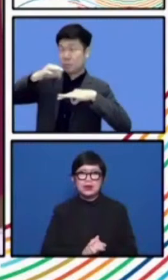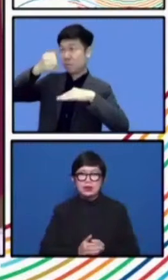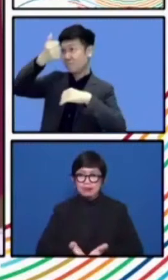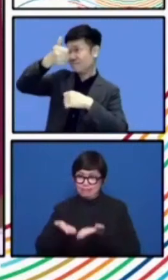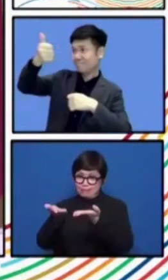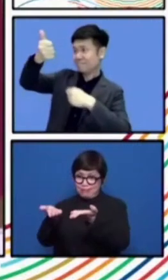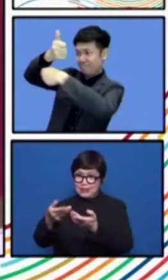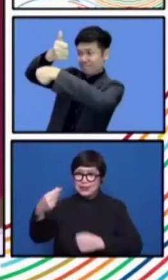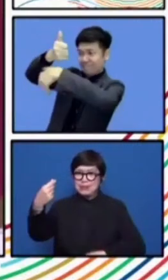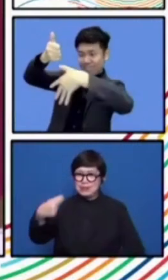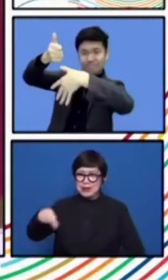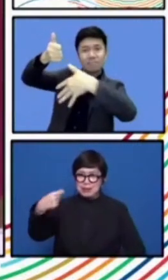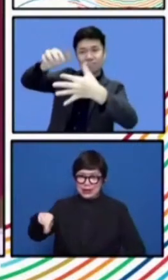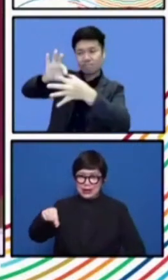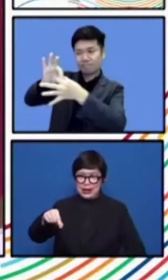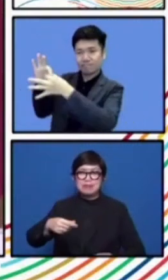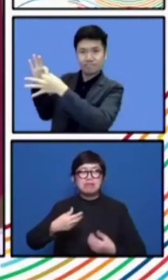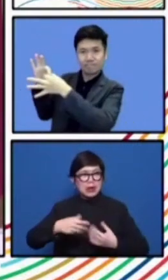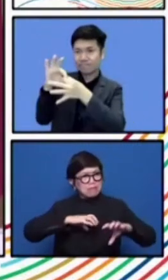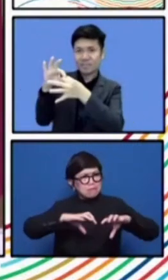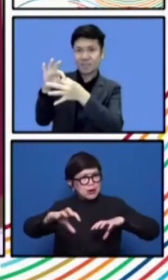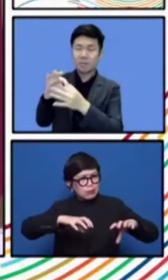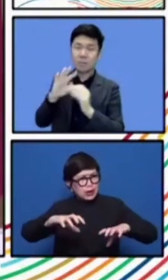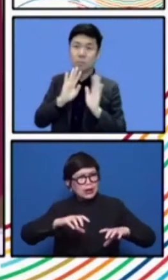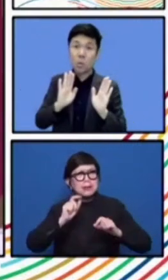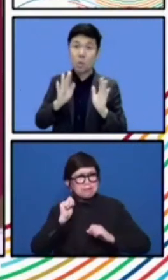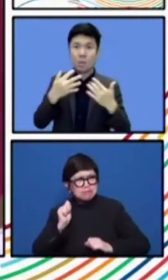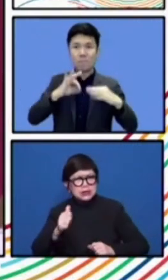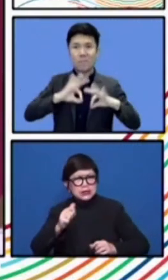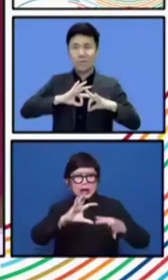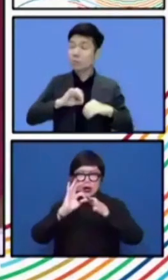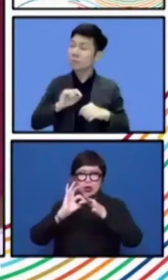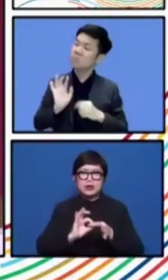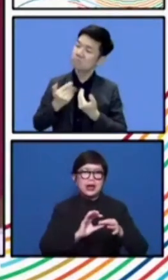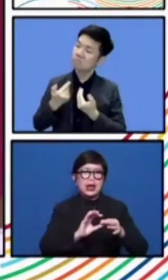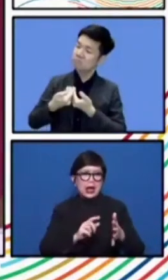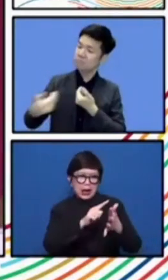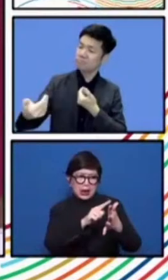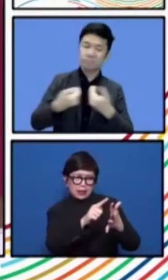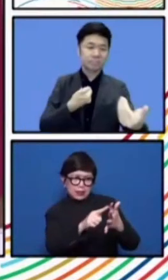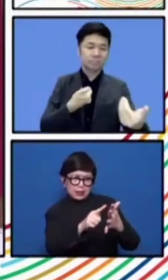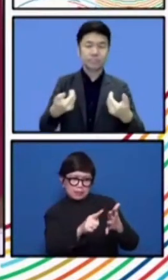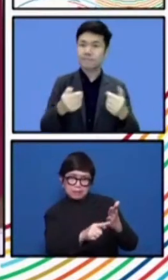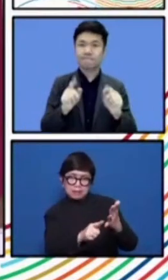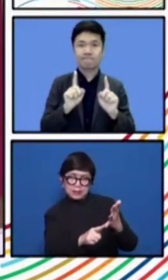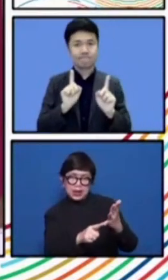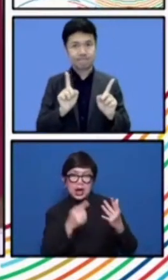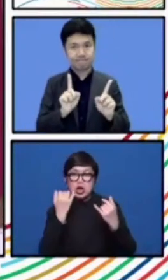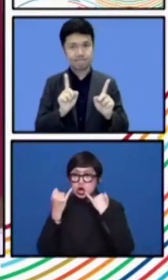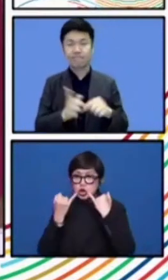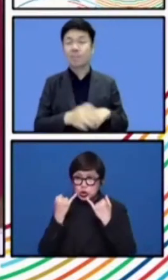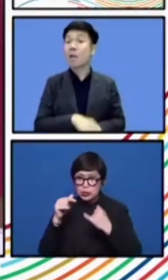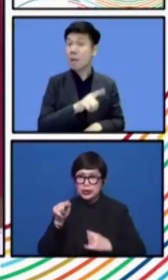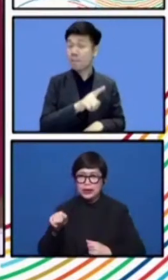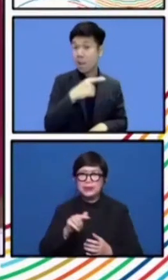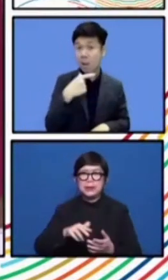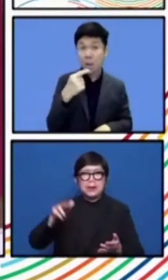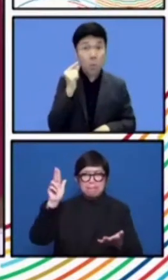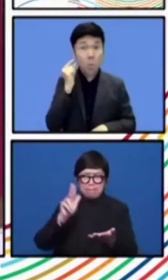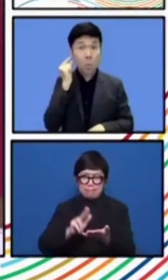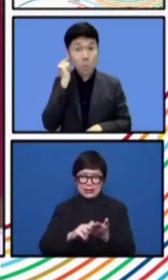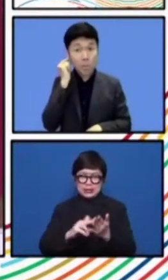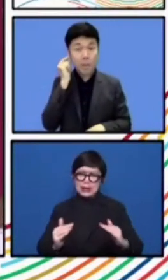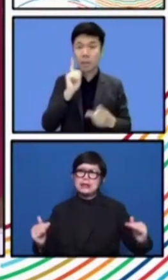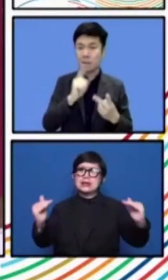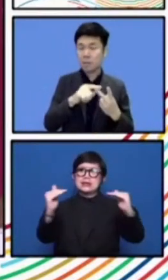these five issue equality and non-discrimination women with disability children with